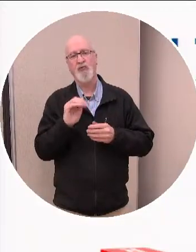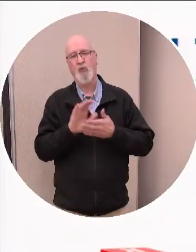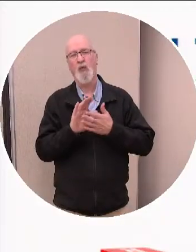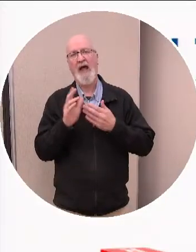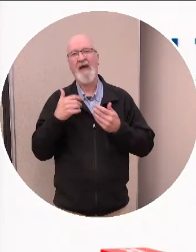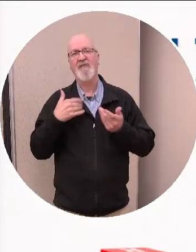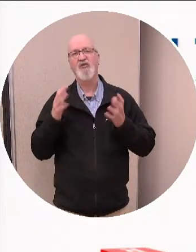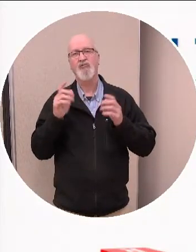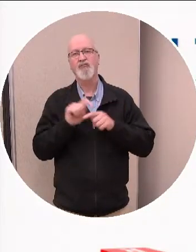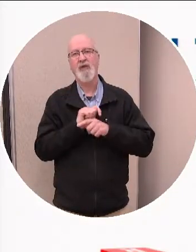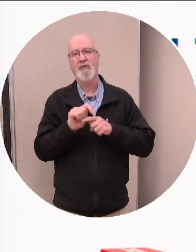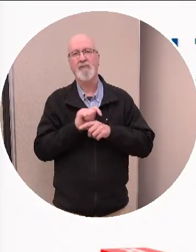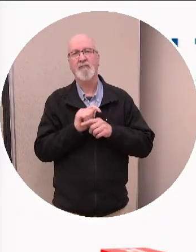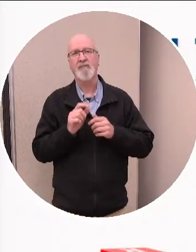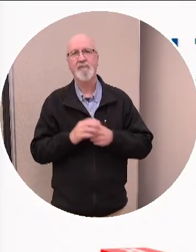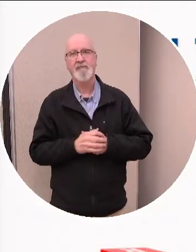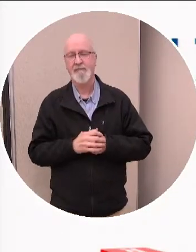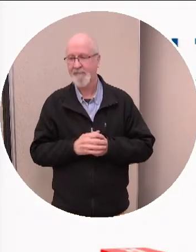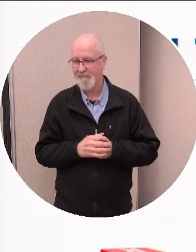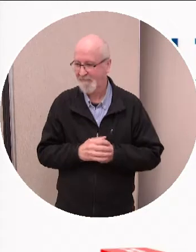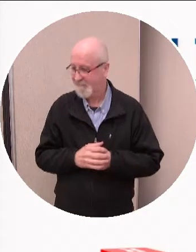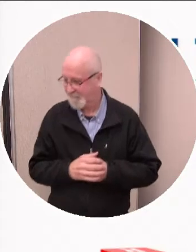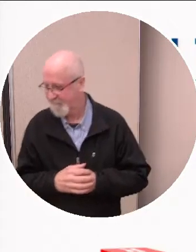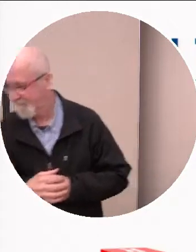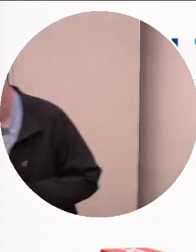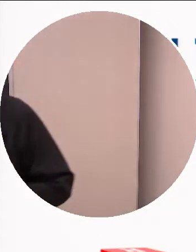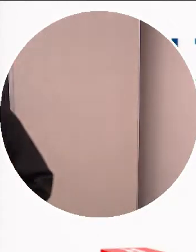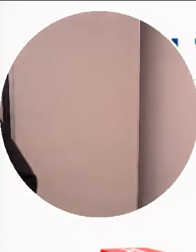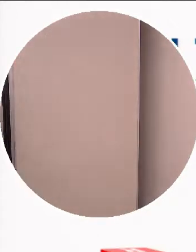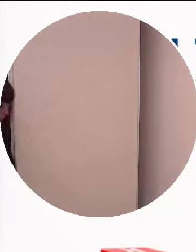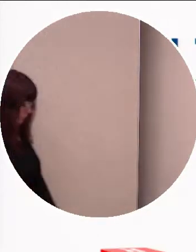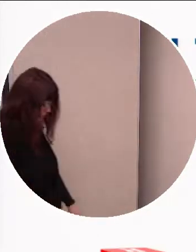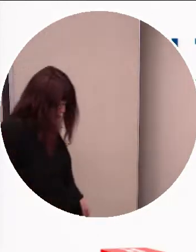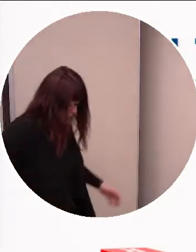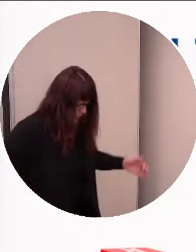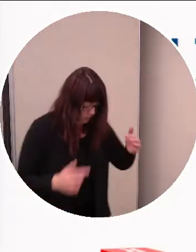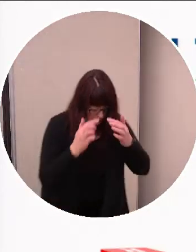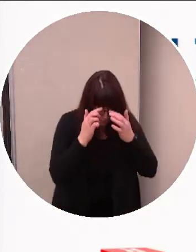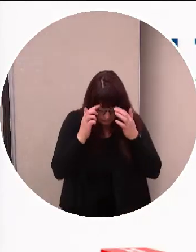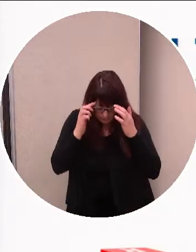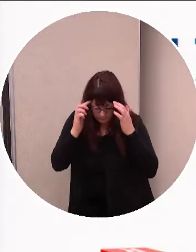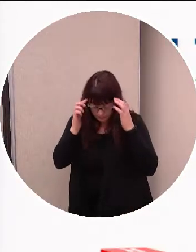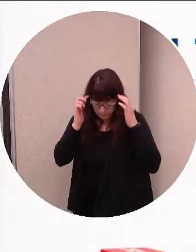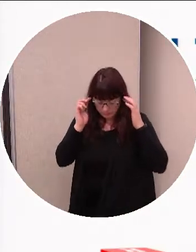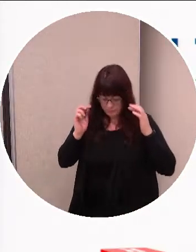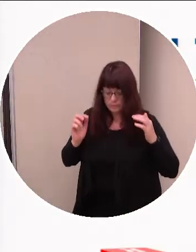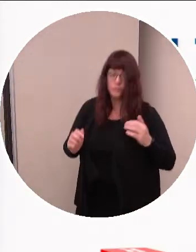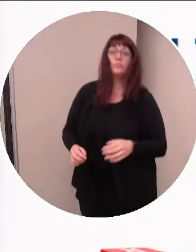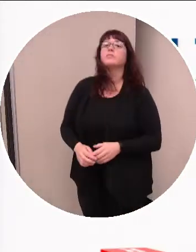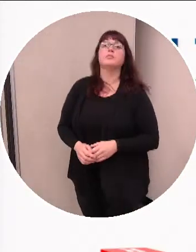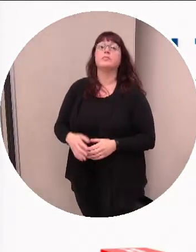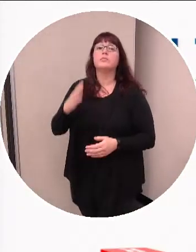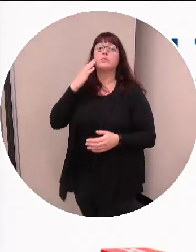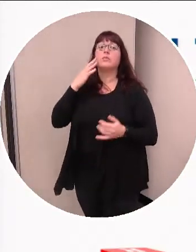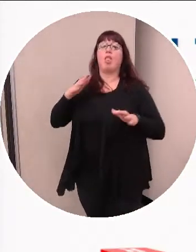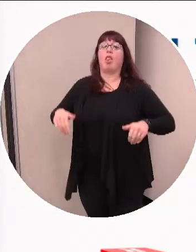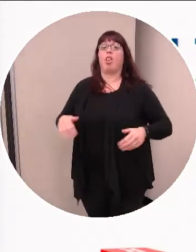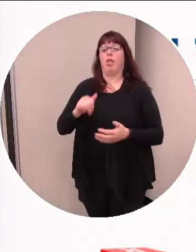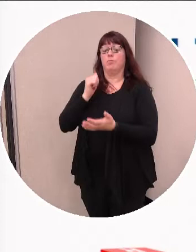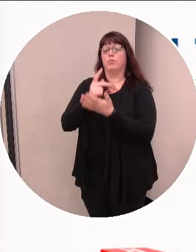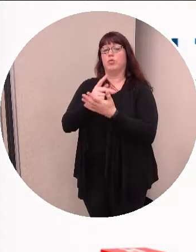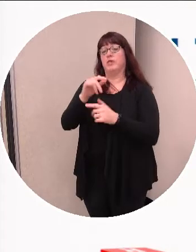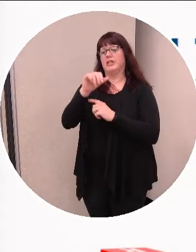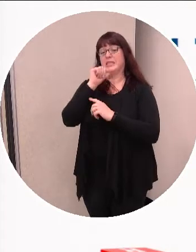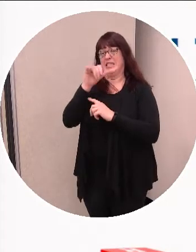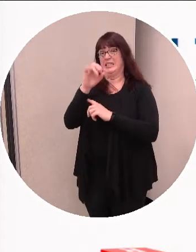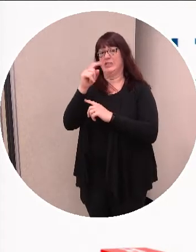As well, although the Board of Trustees had not approved the Student Transportation Division